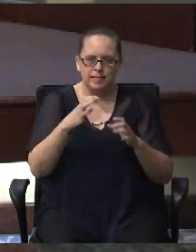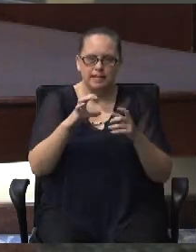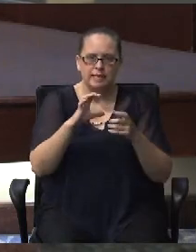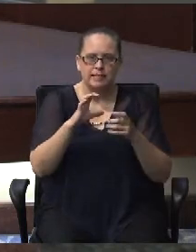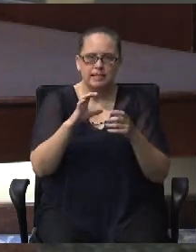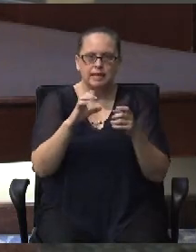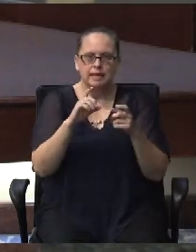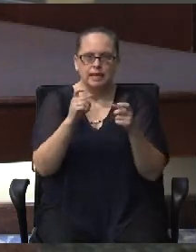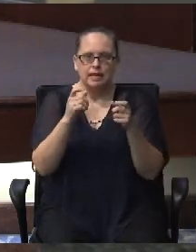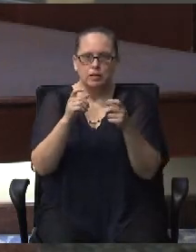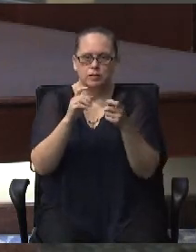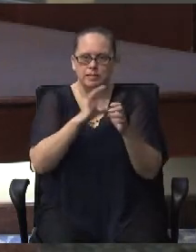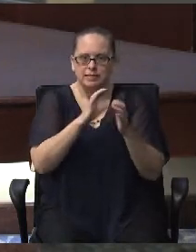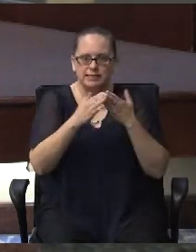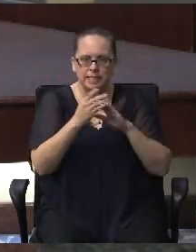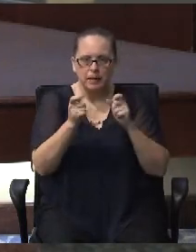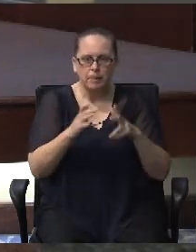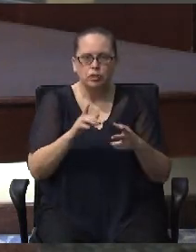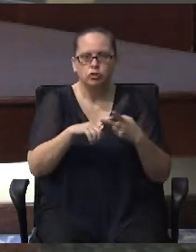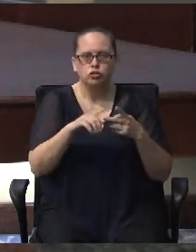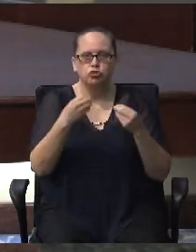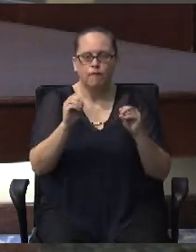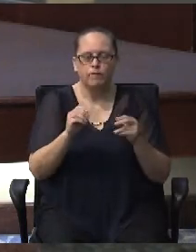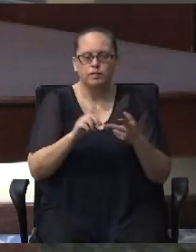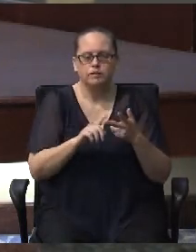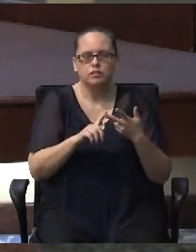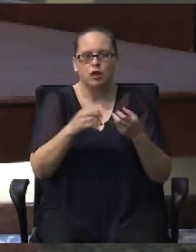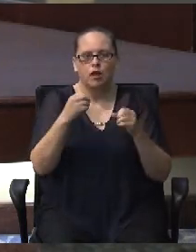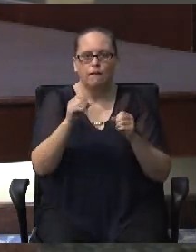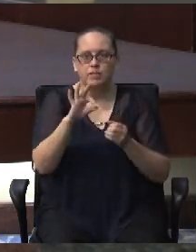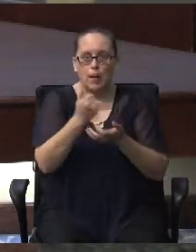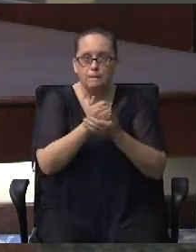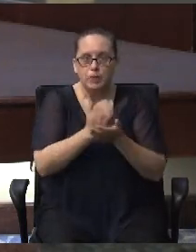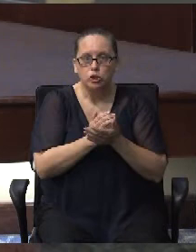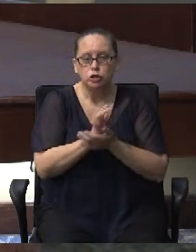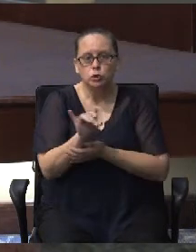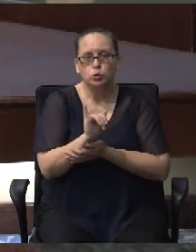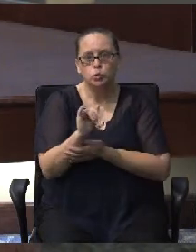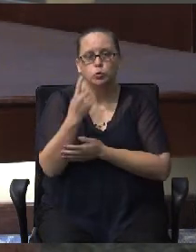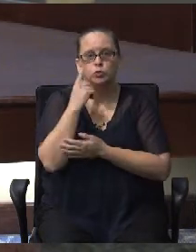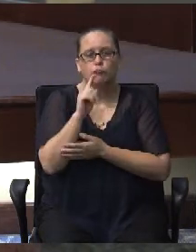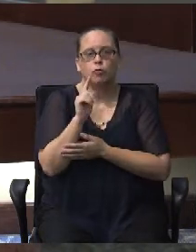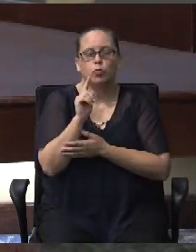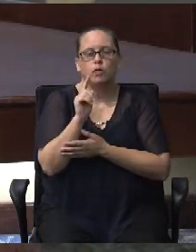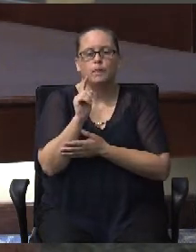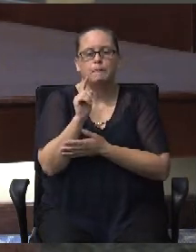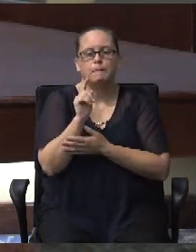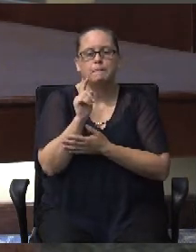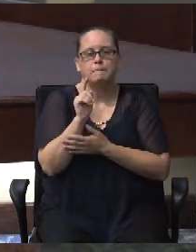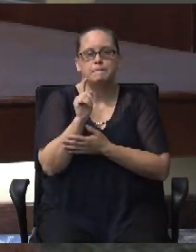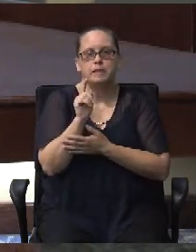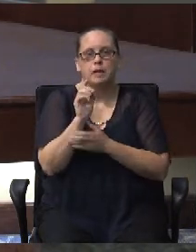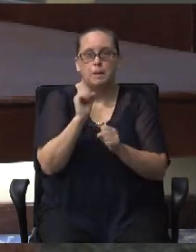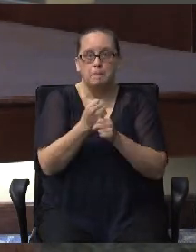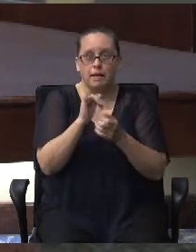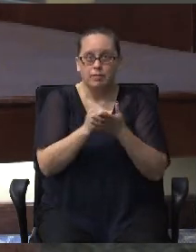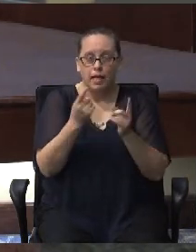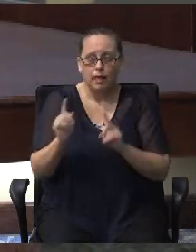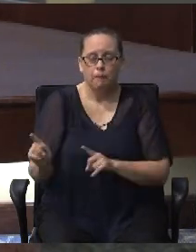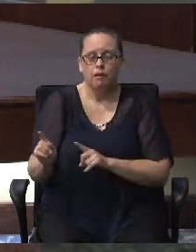manager's office, but our office of budgeting as well for making it